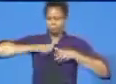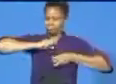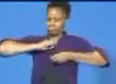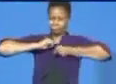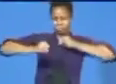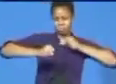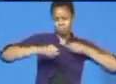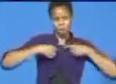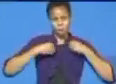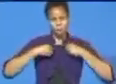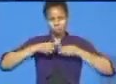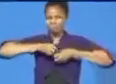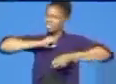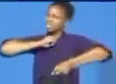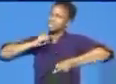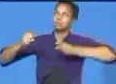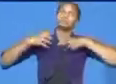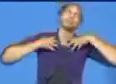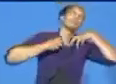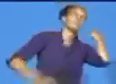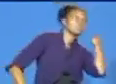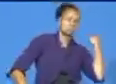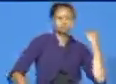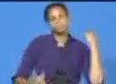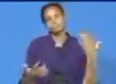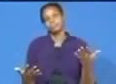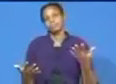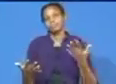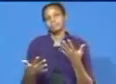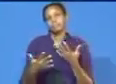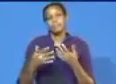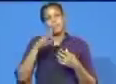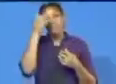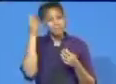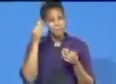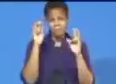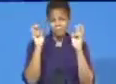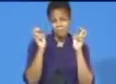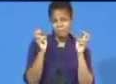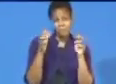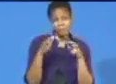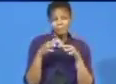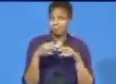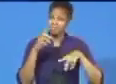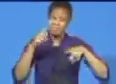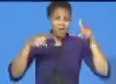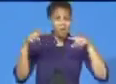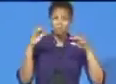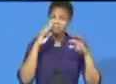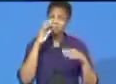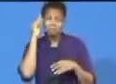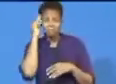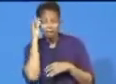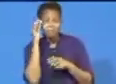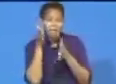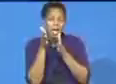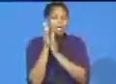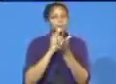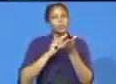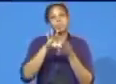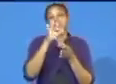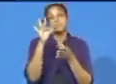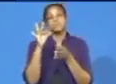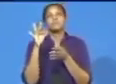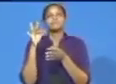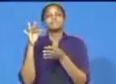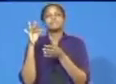subject. It may take me a long time to get there, but in the multitudes of my scattered thoughts, I ask the Holy Ghost to take the